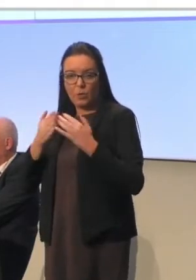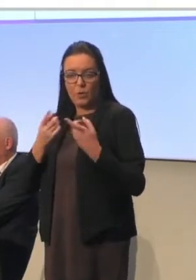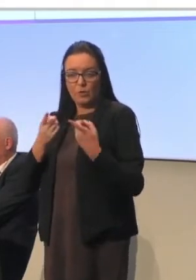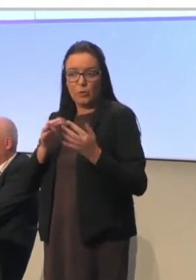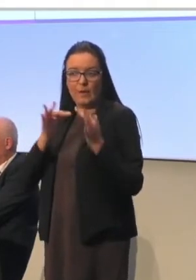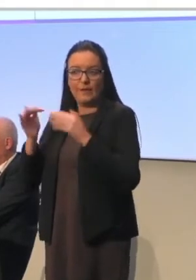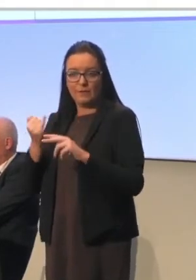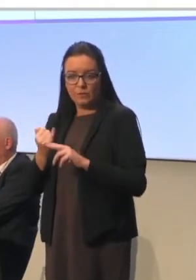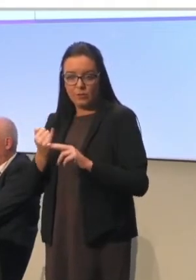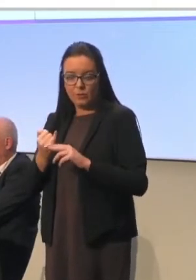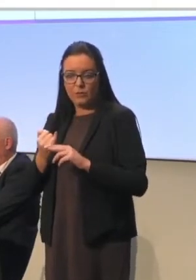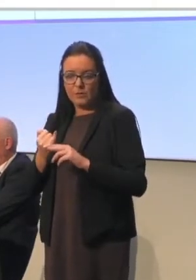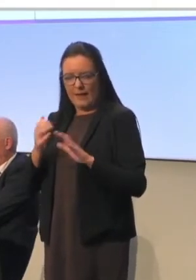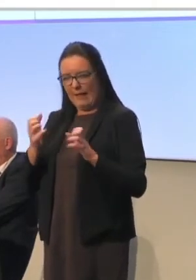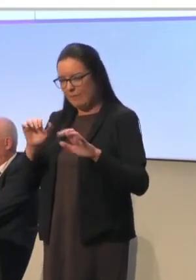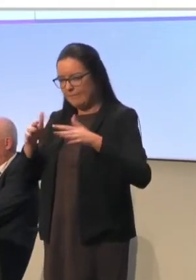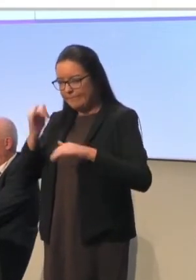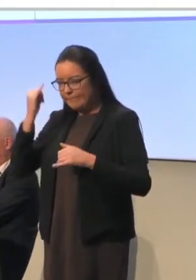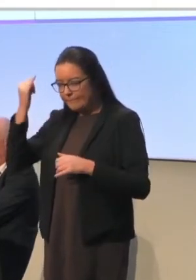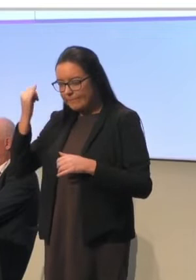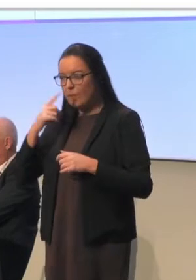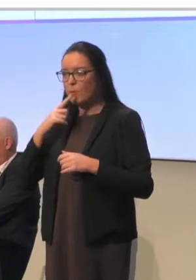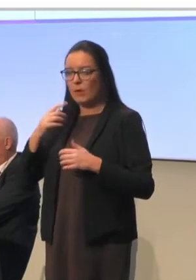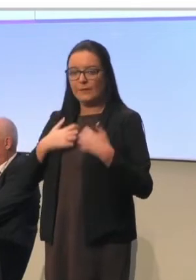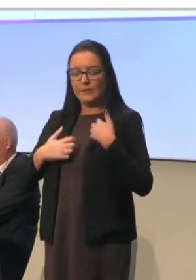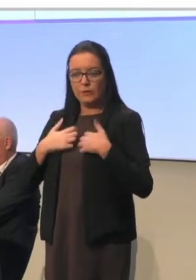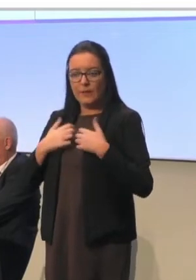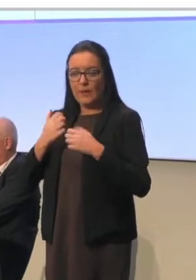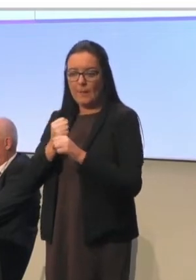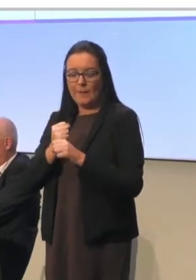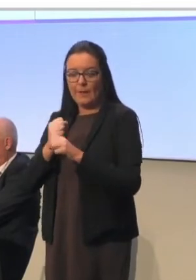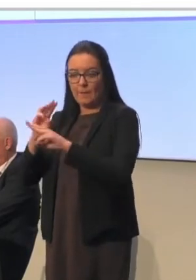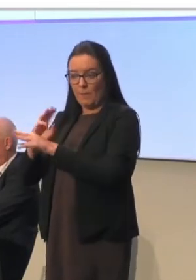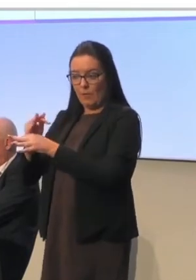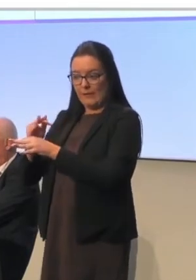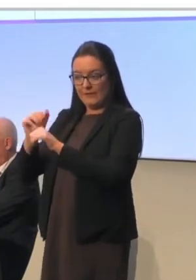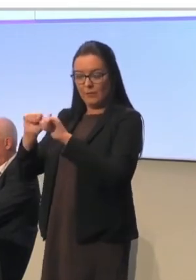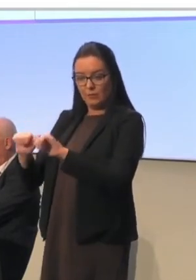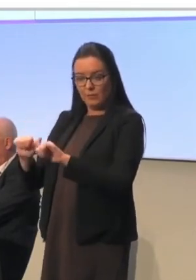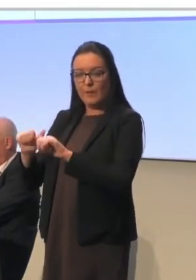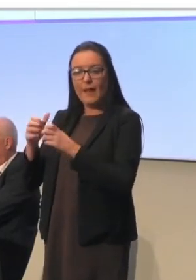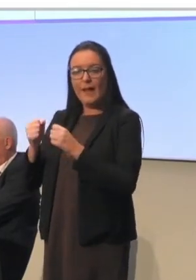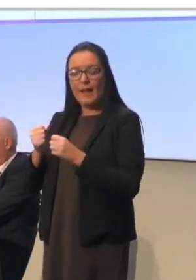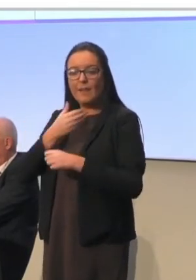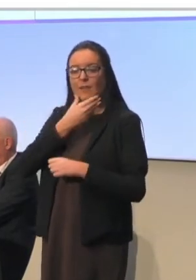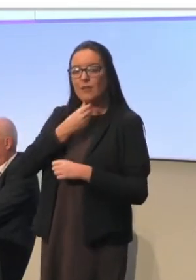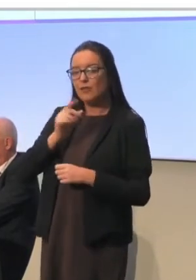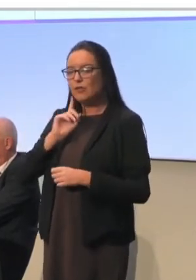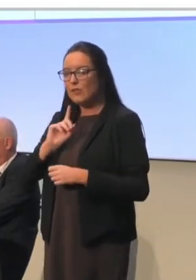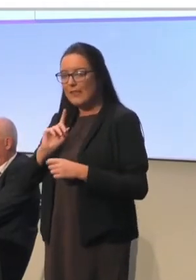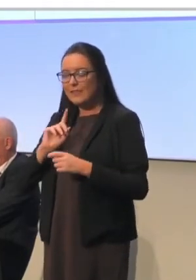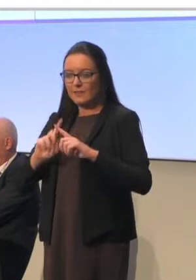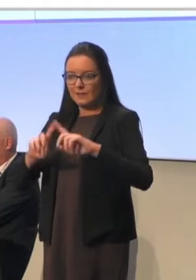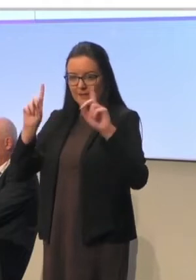school. And what was particularly interesting about the parental agreement is there was a pronounced gender difference in the agreement with